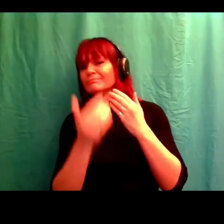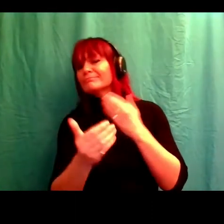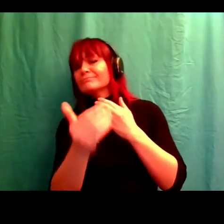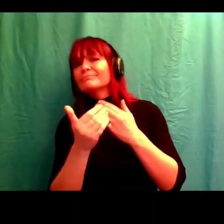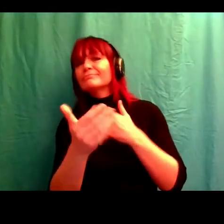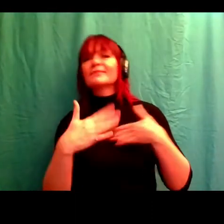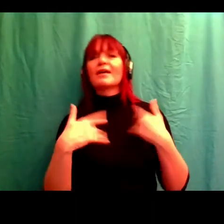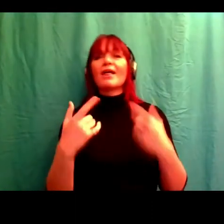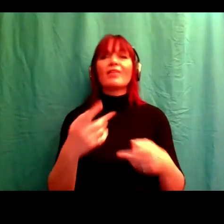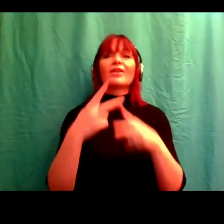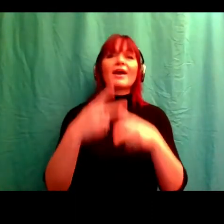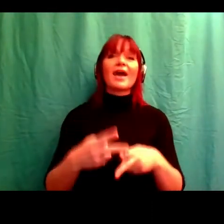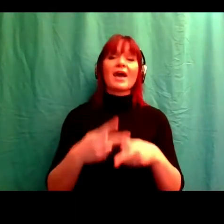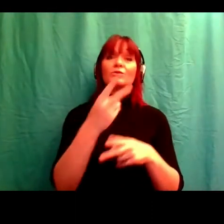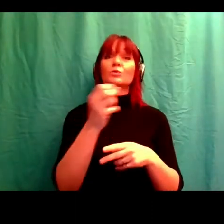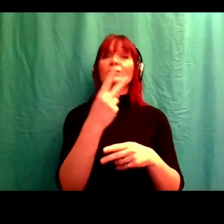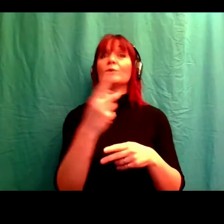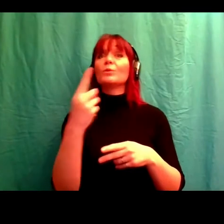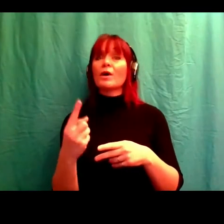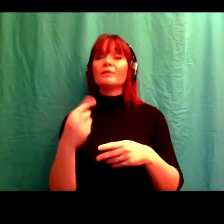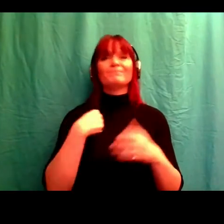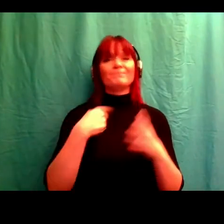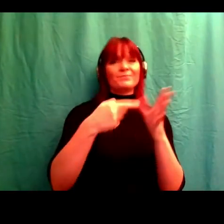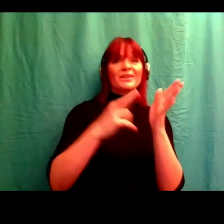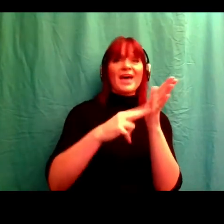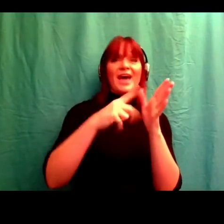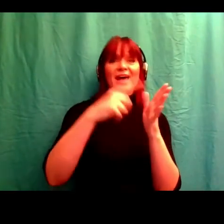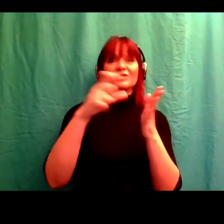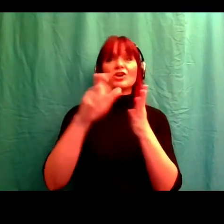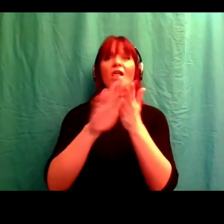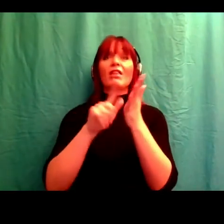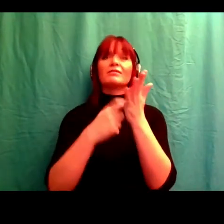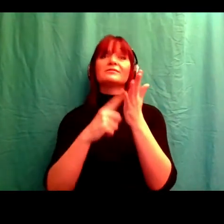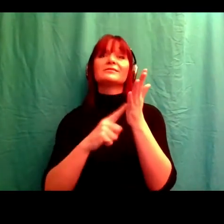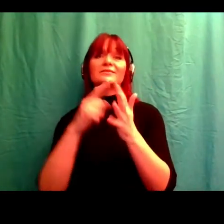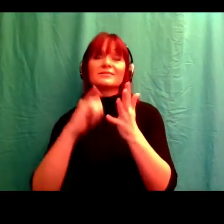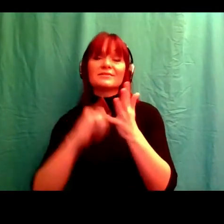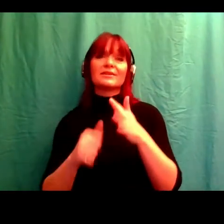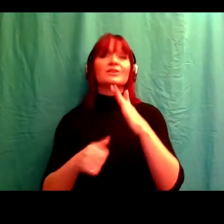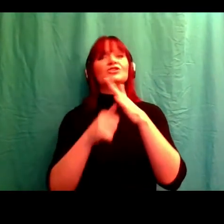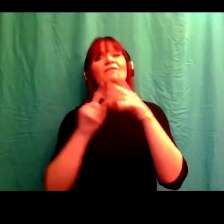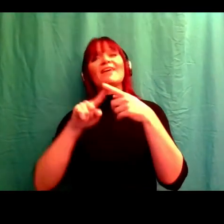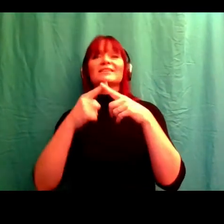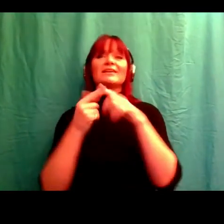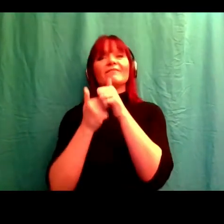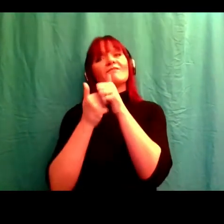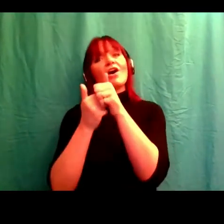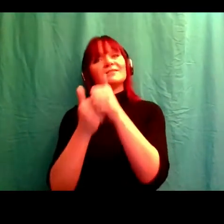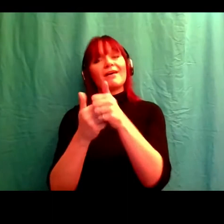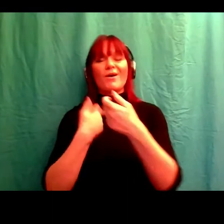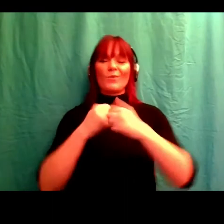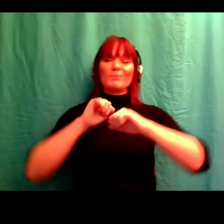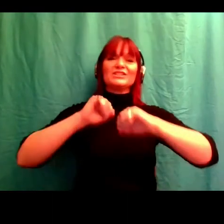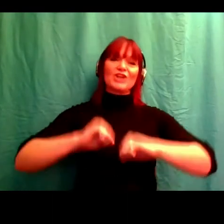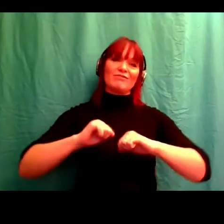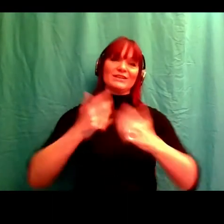beyond. I'm Anna Charles, Senior Advisor to the Chief Executive here at the King's Fund, and I'm going to be chairing this event. We'll start